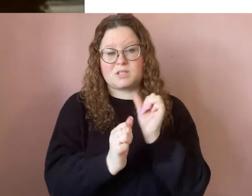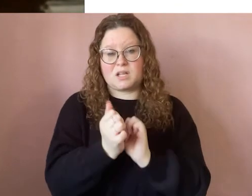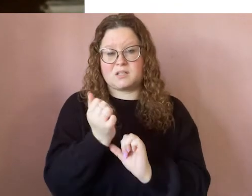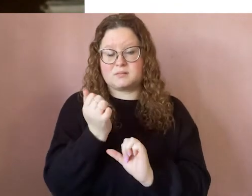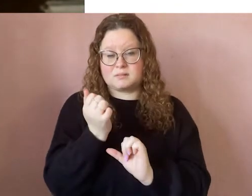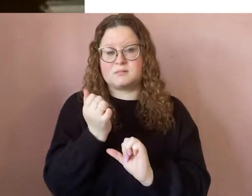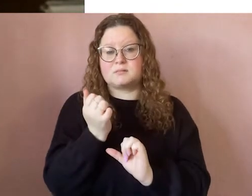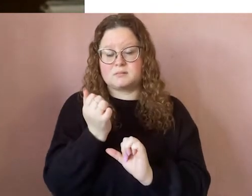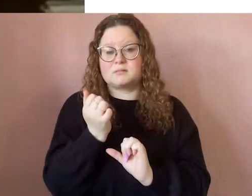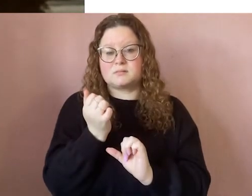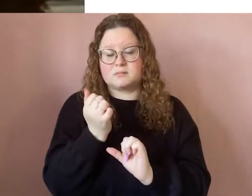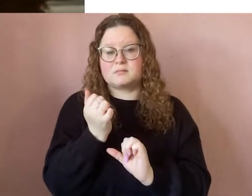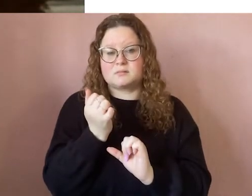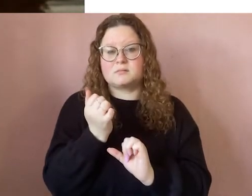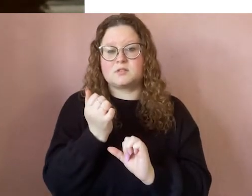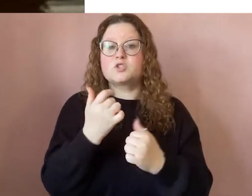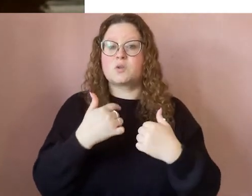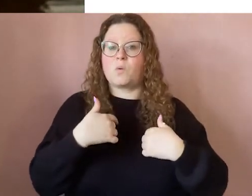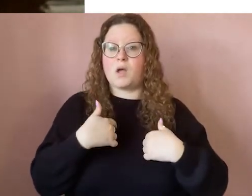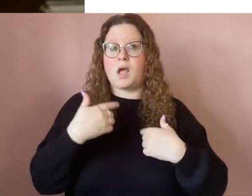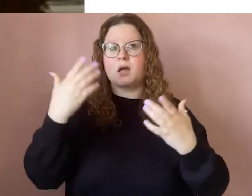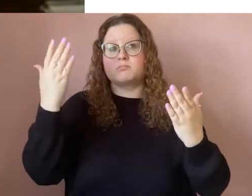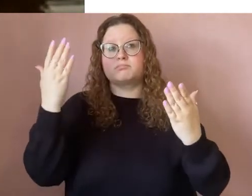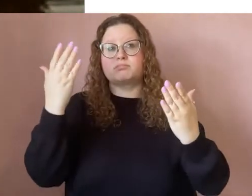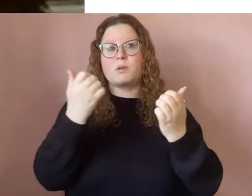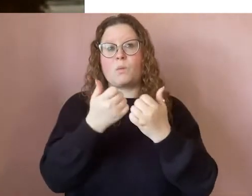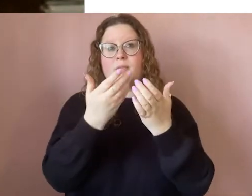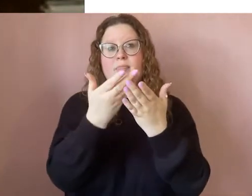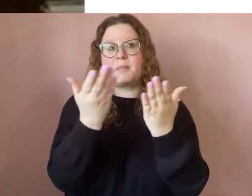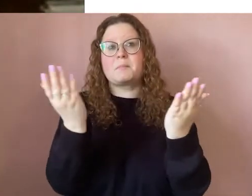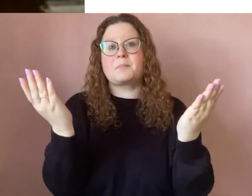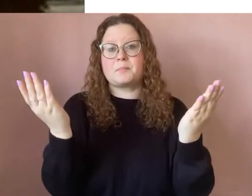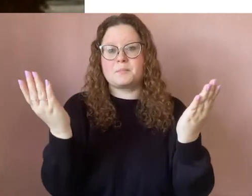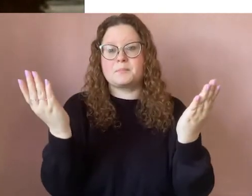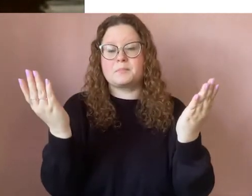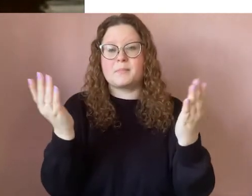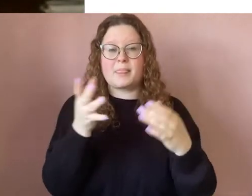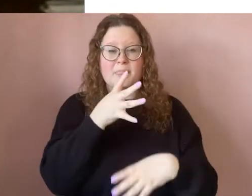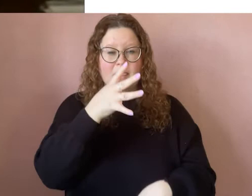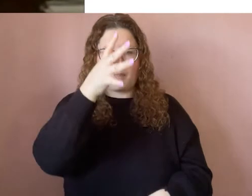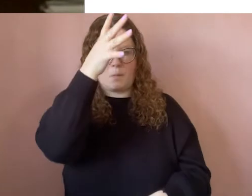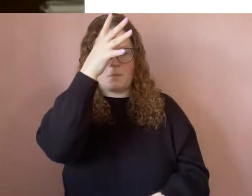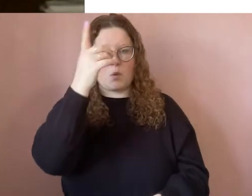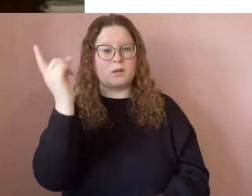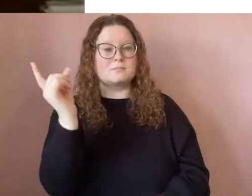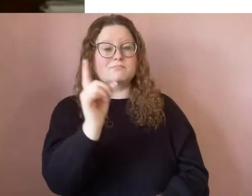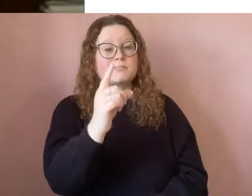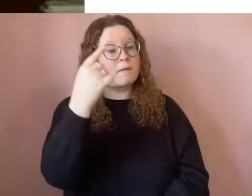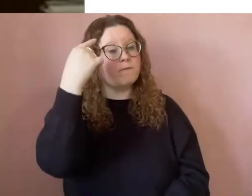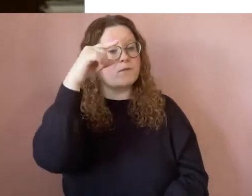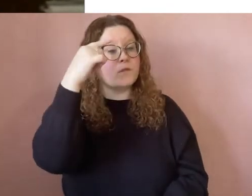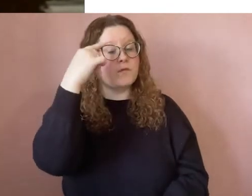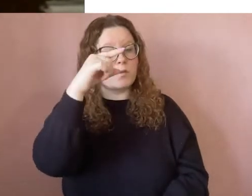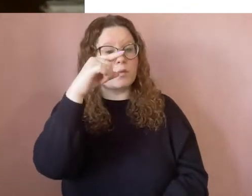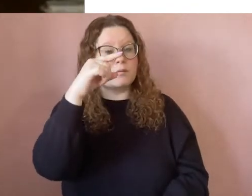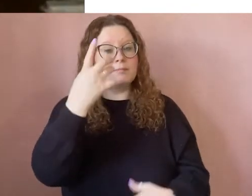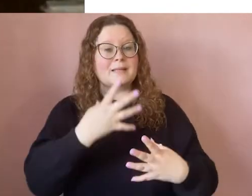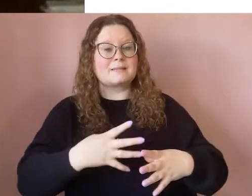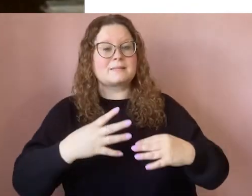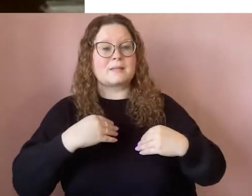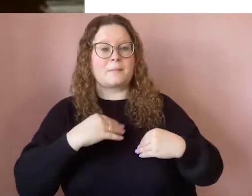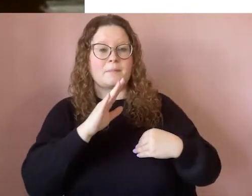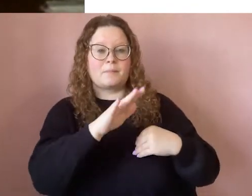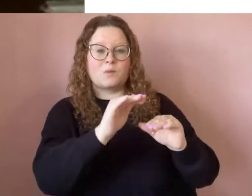that academic year, and therefore they were there in their child's name, but the child was absent and